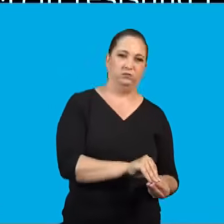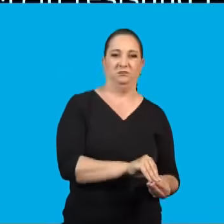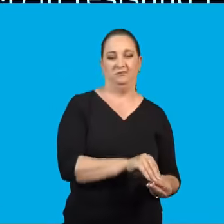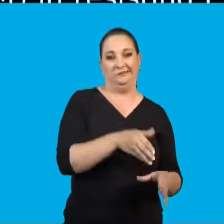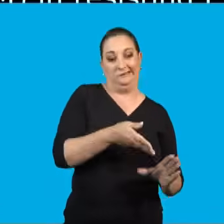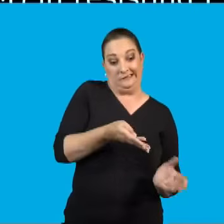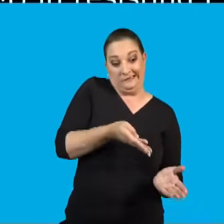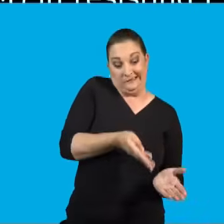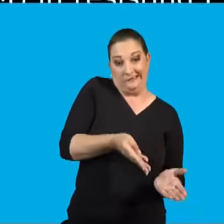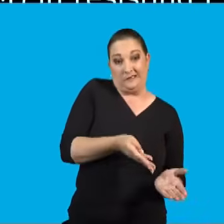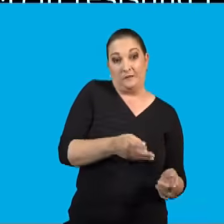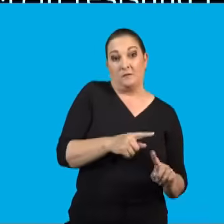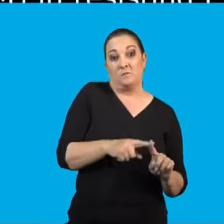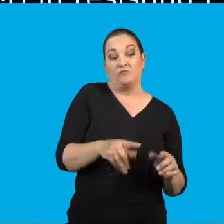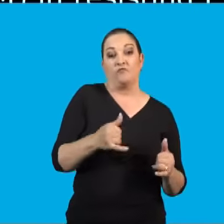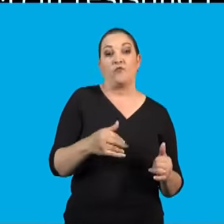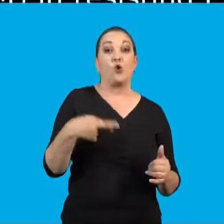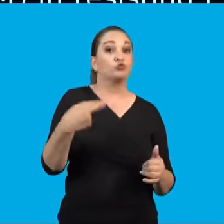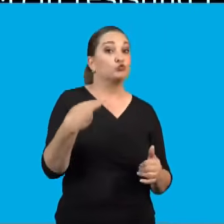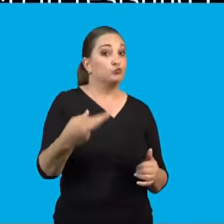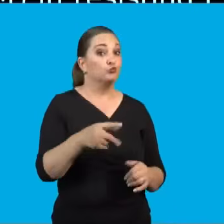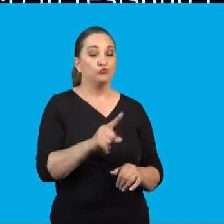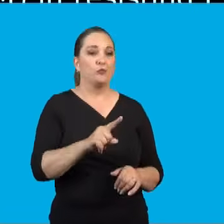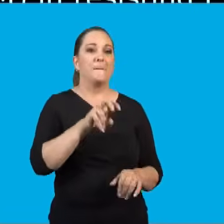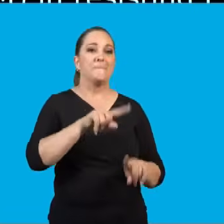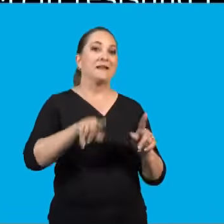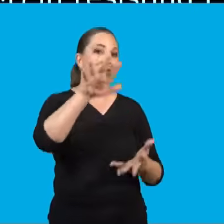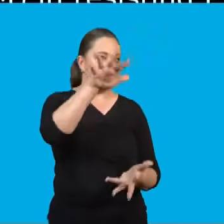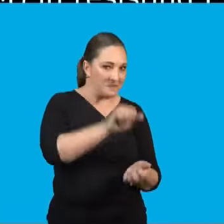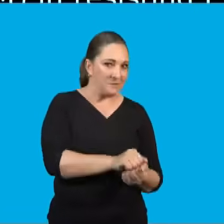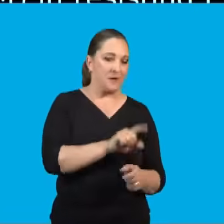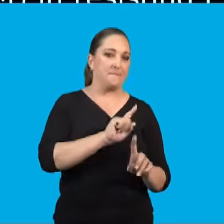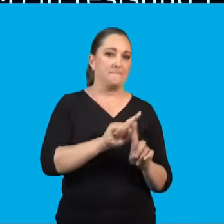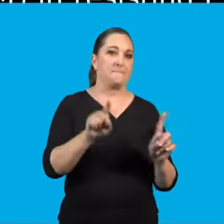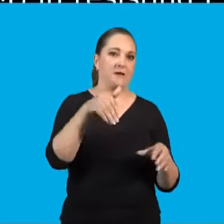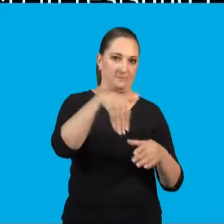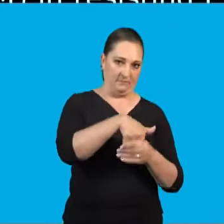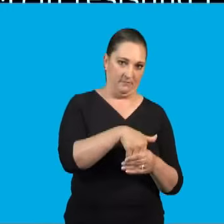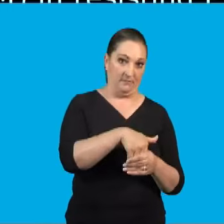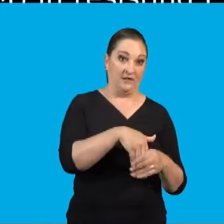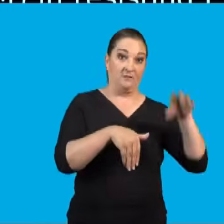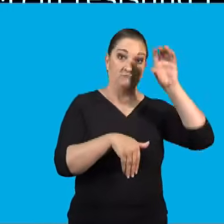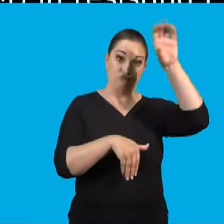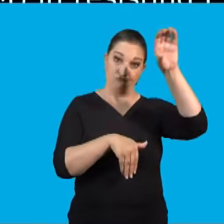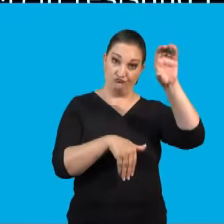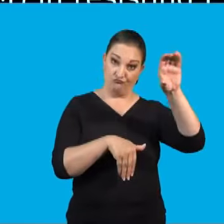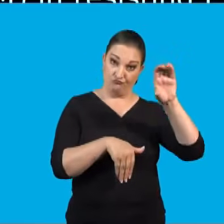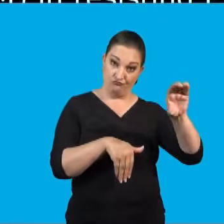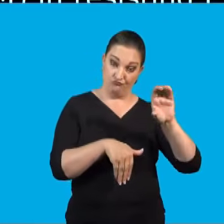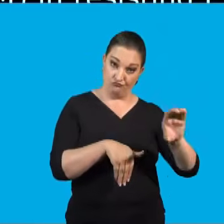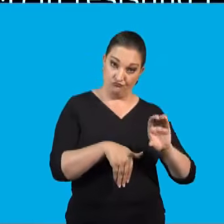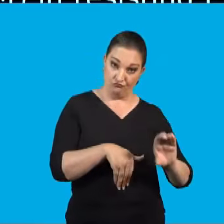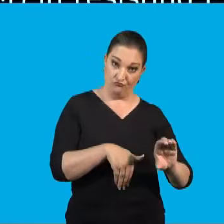and evidence that was discussed in the body of your essay, in the different paragraphs of your